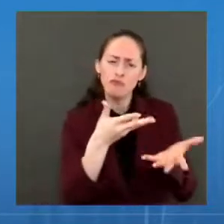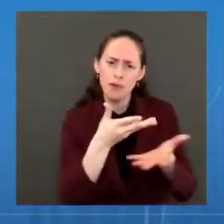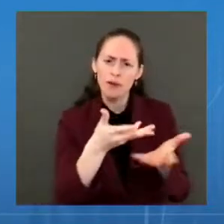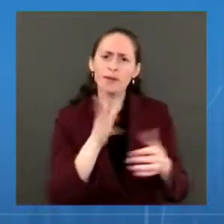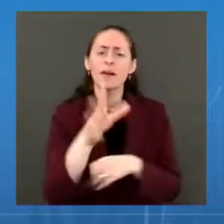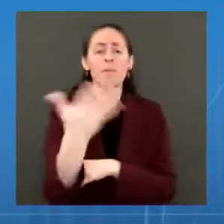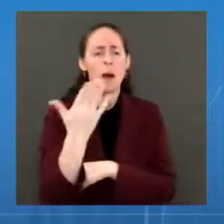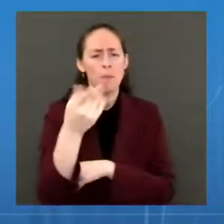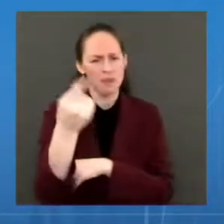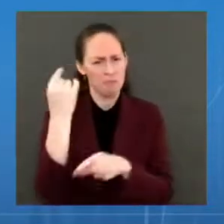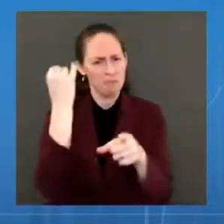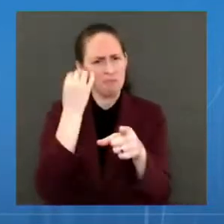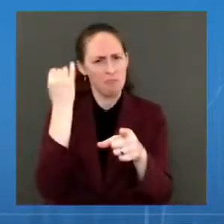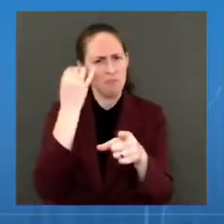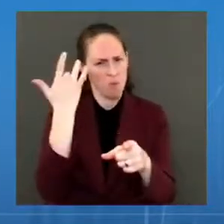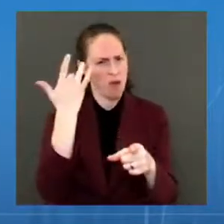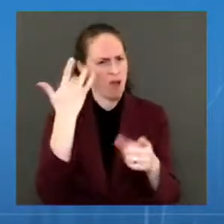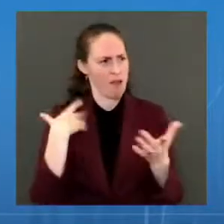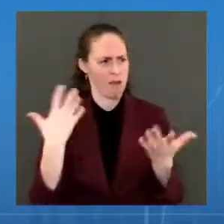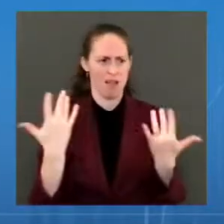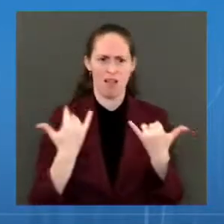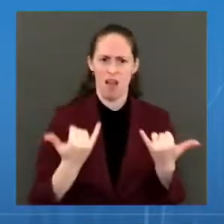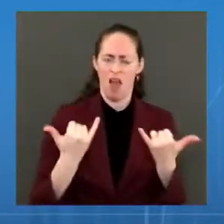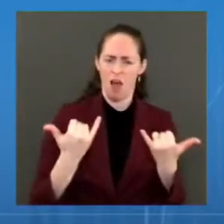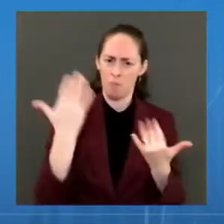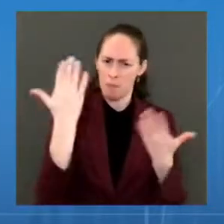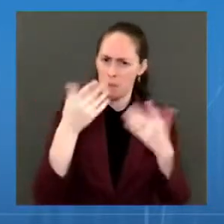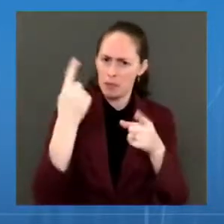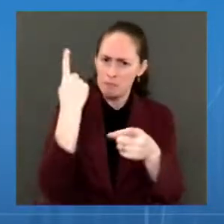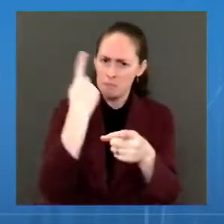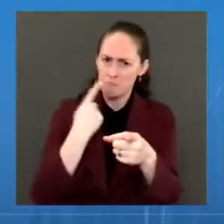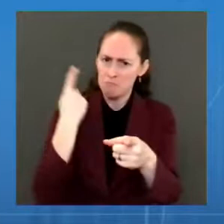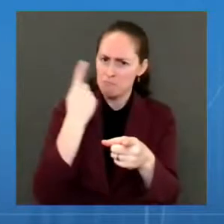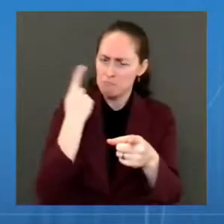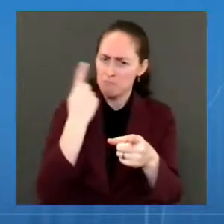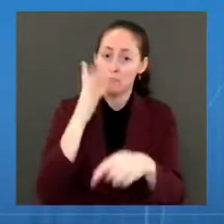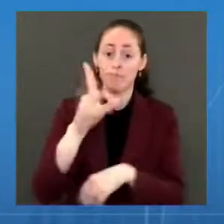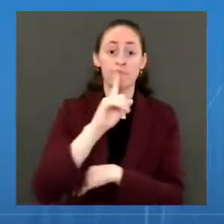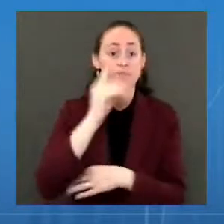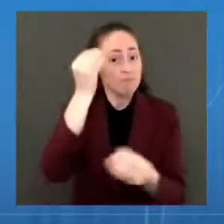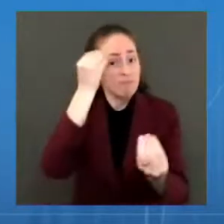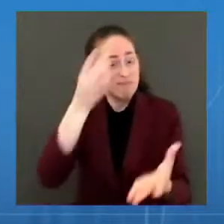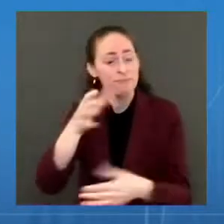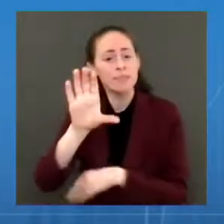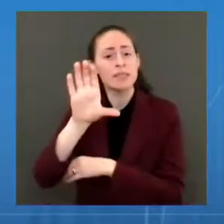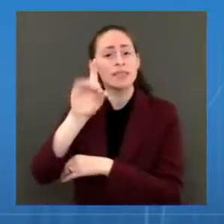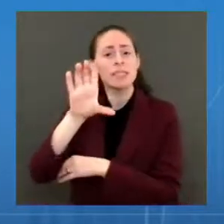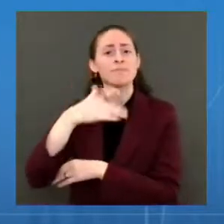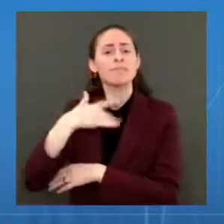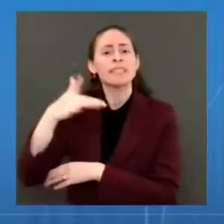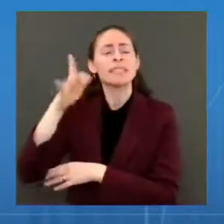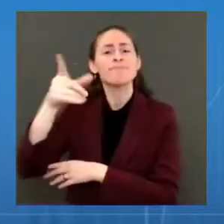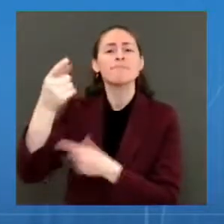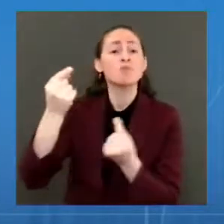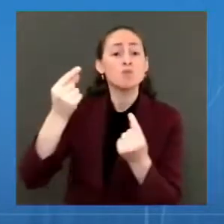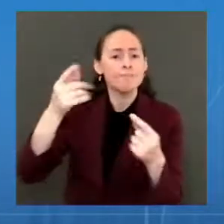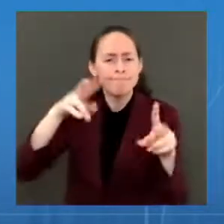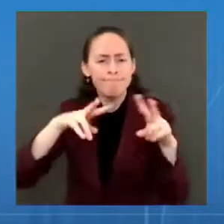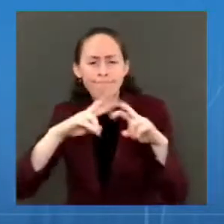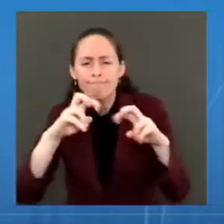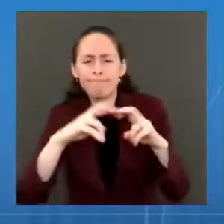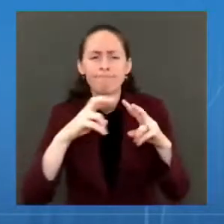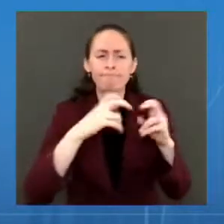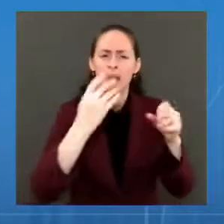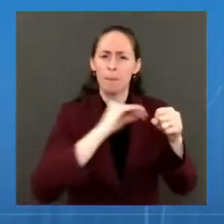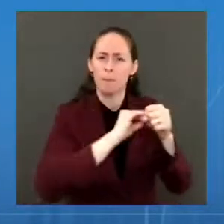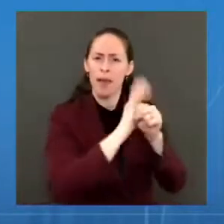now. CDC is continuously monitoring the state of the pandemic, and our current surveillance shows a rise in cases